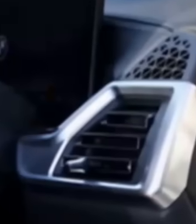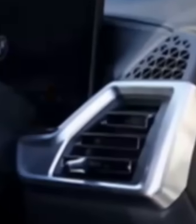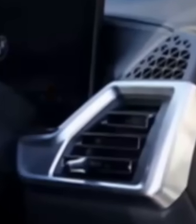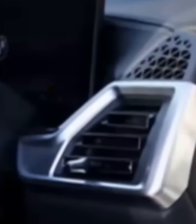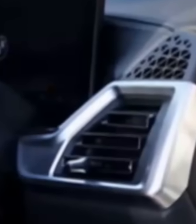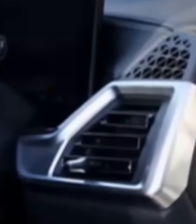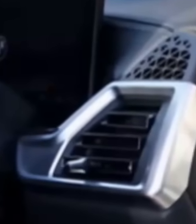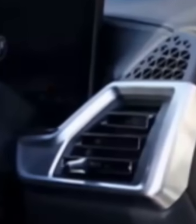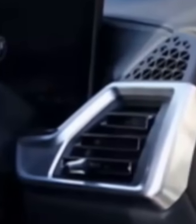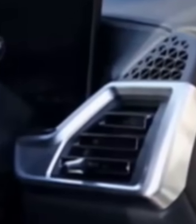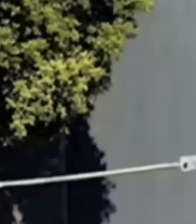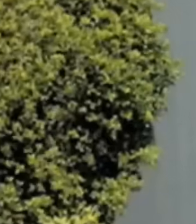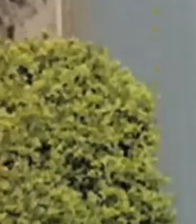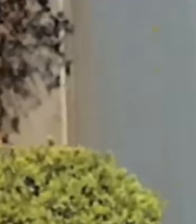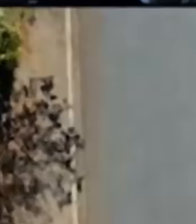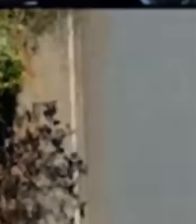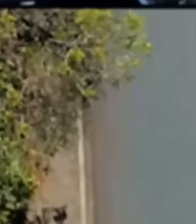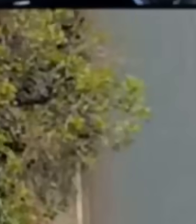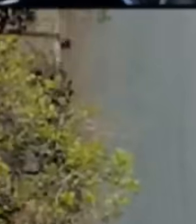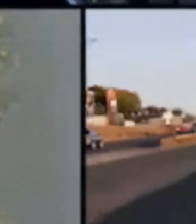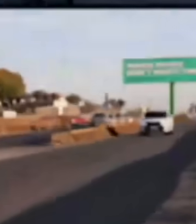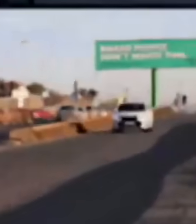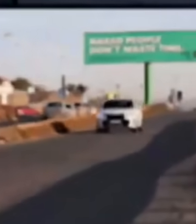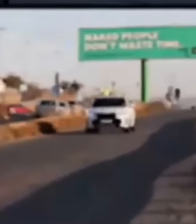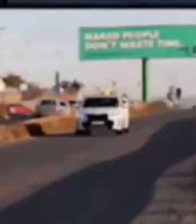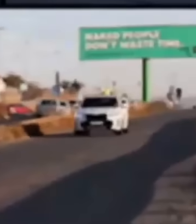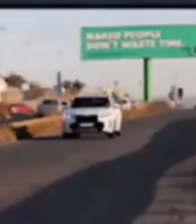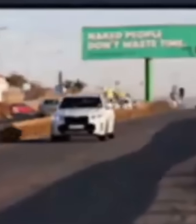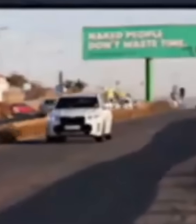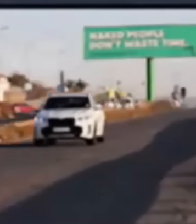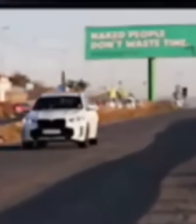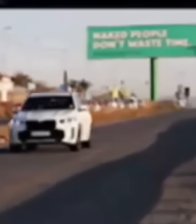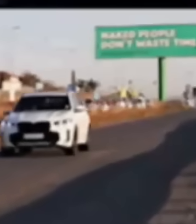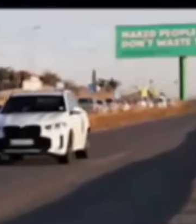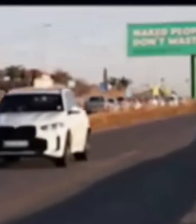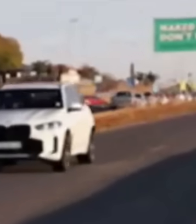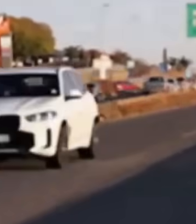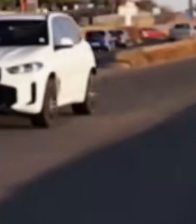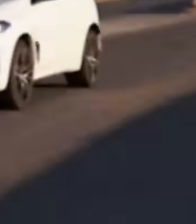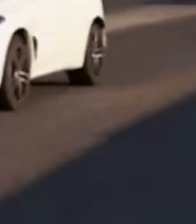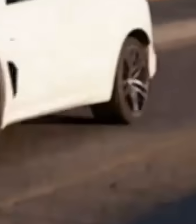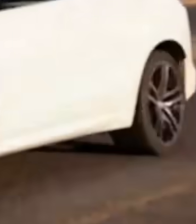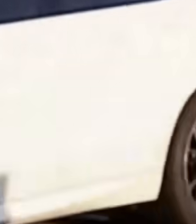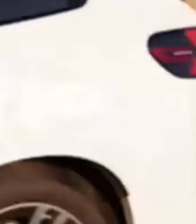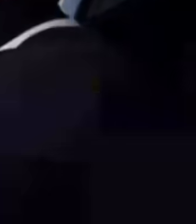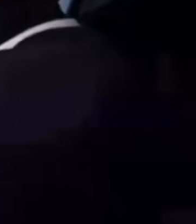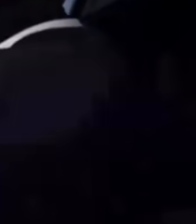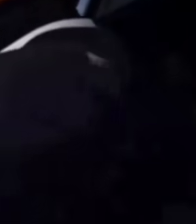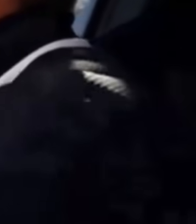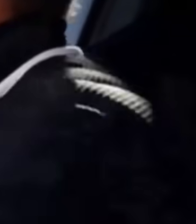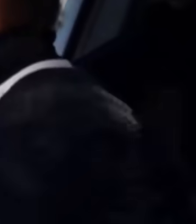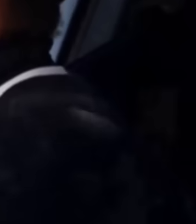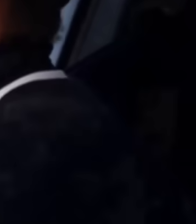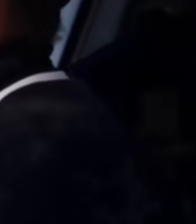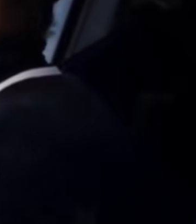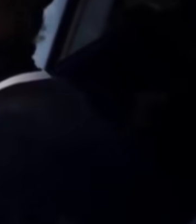Was expected to be very positive. You may not see them on your screens, but their fingerprints are on every